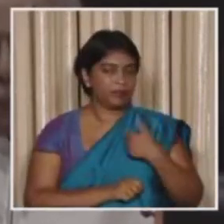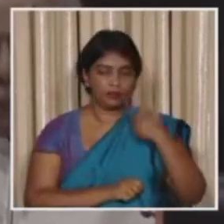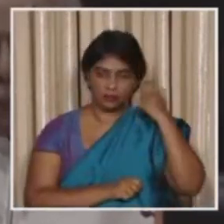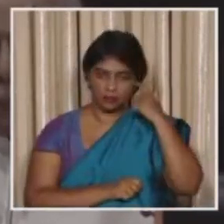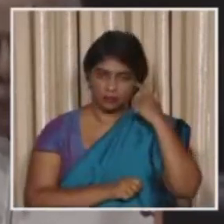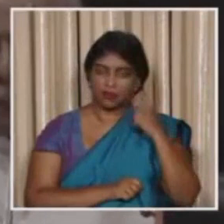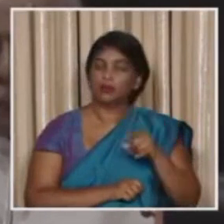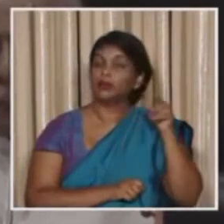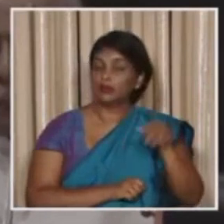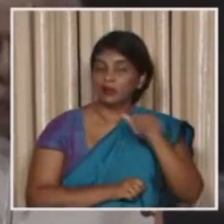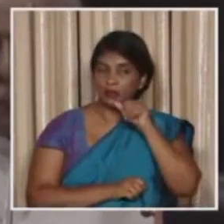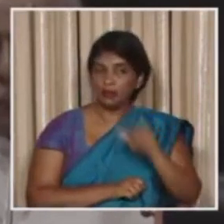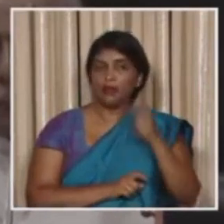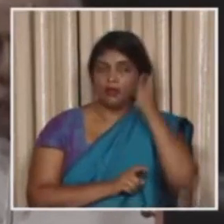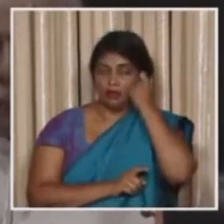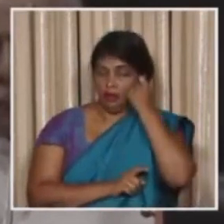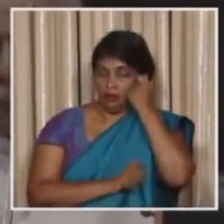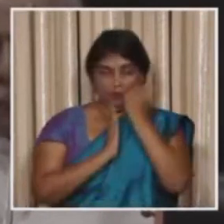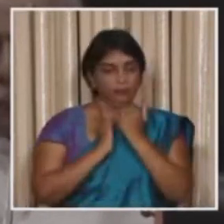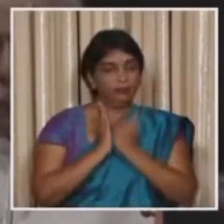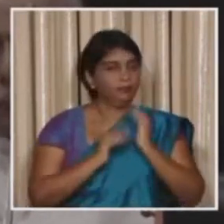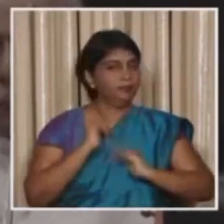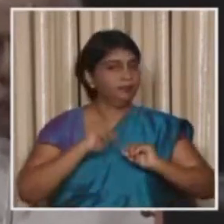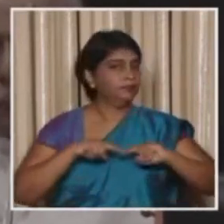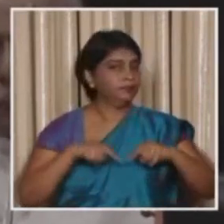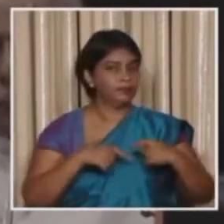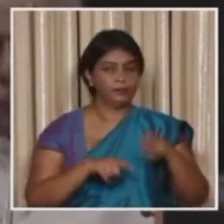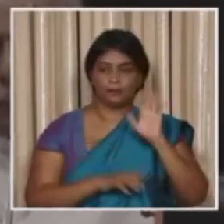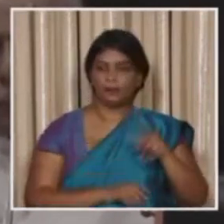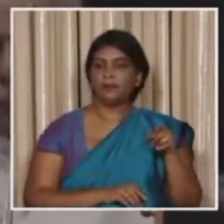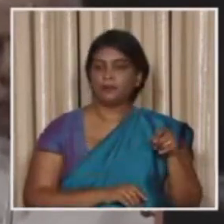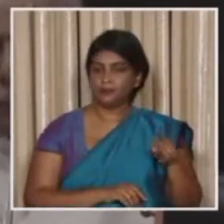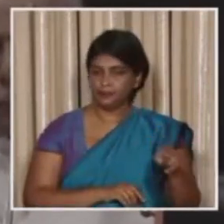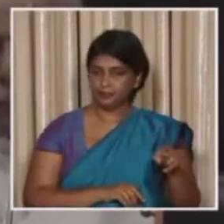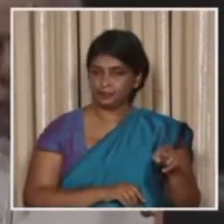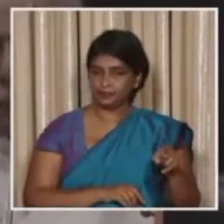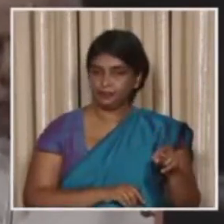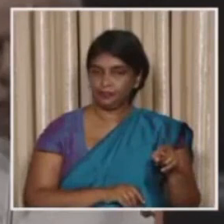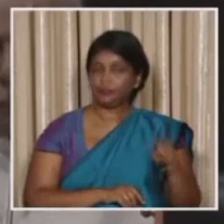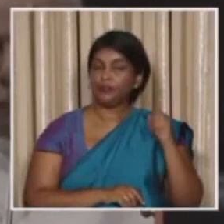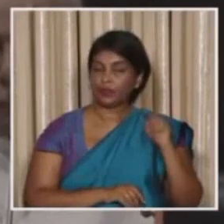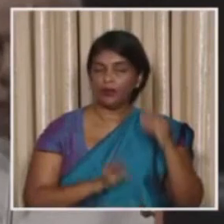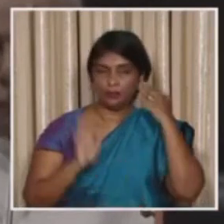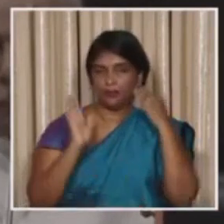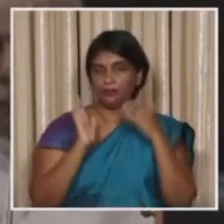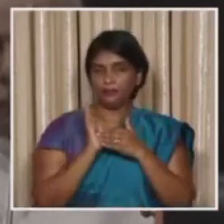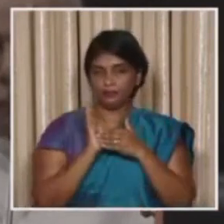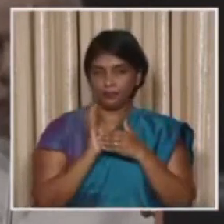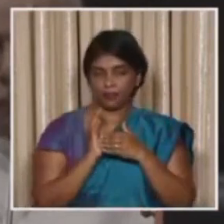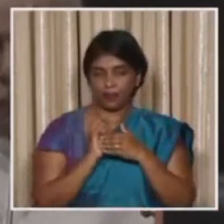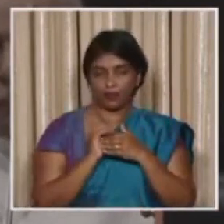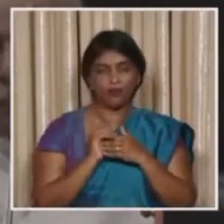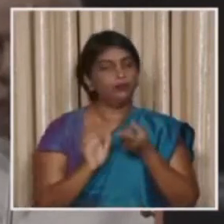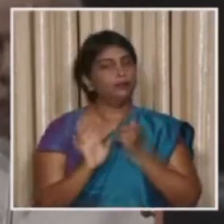basis of the proposed trajectory the government would seek to pursue in this regard. In this context, continued action on